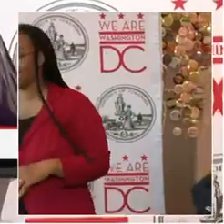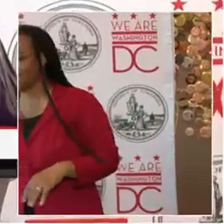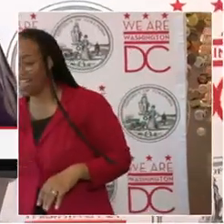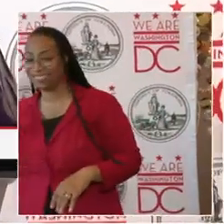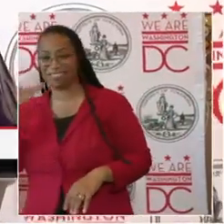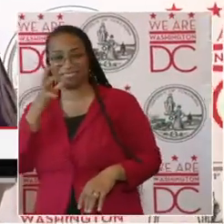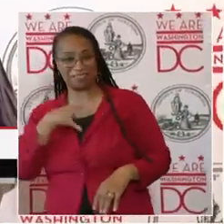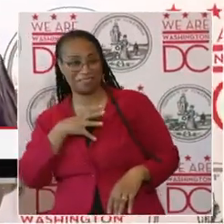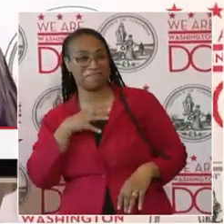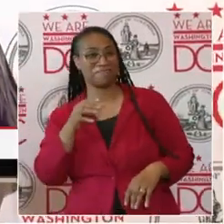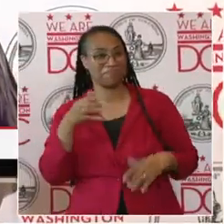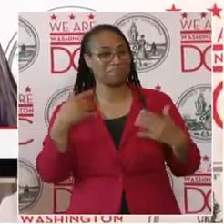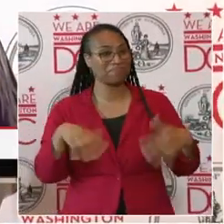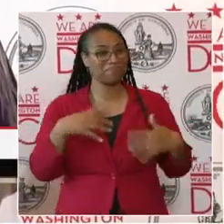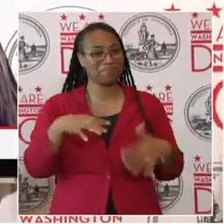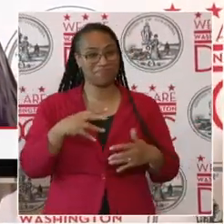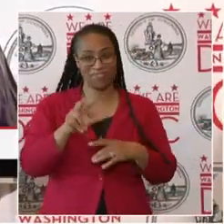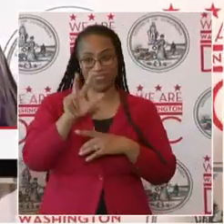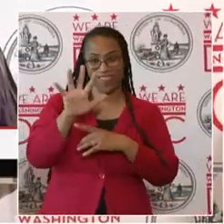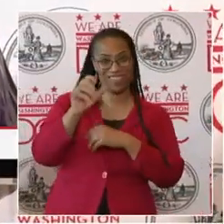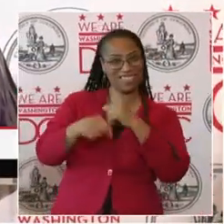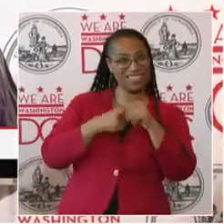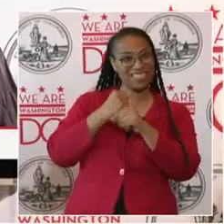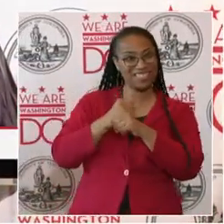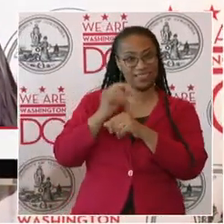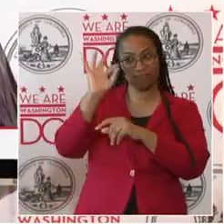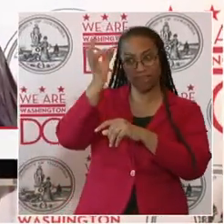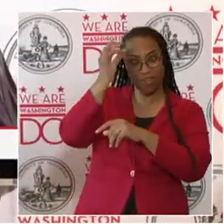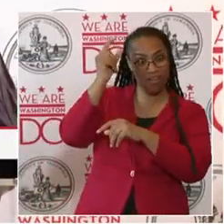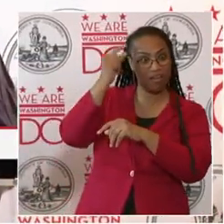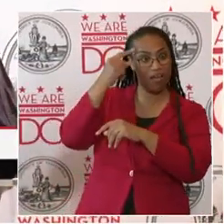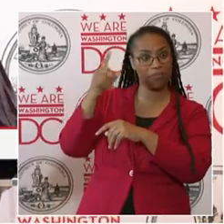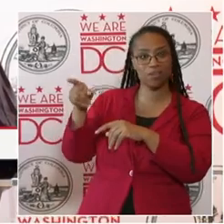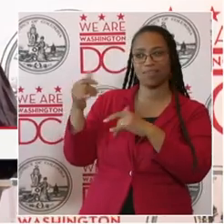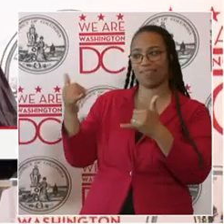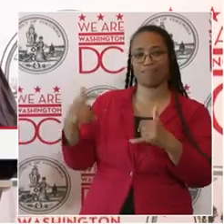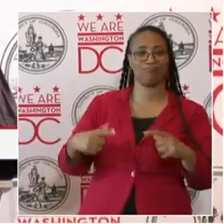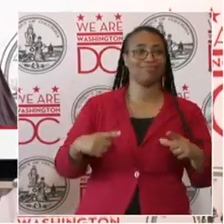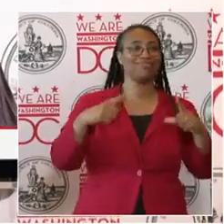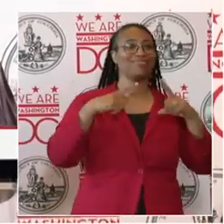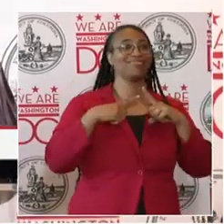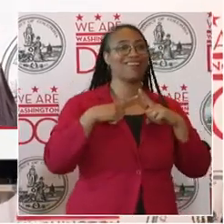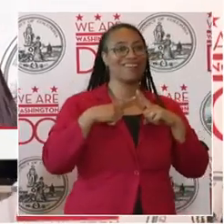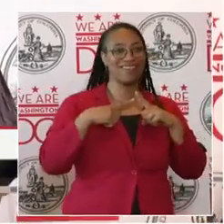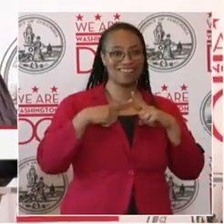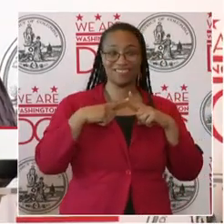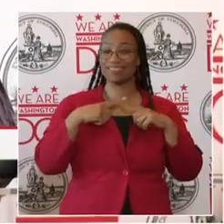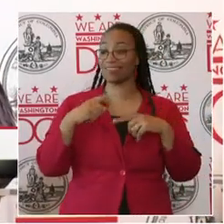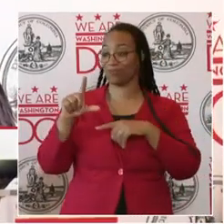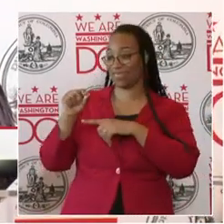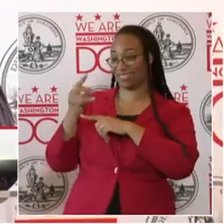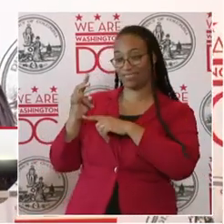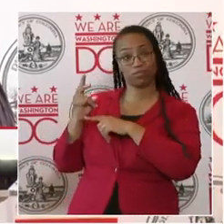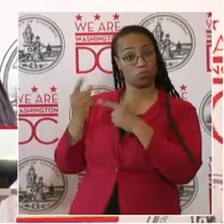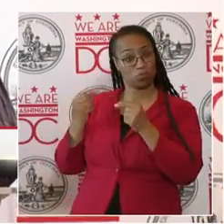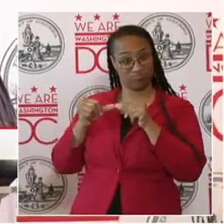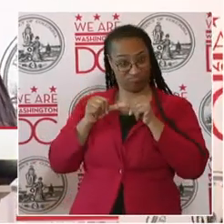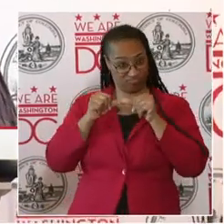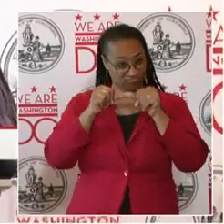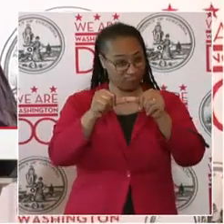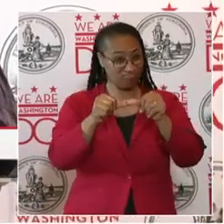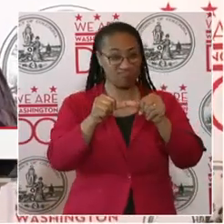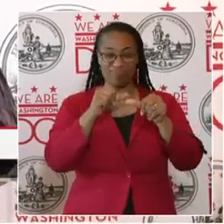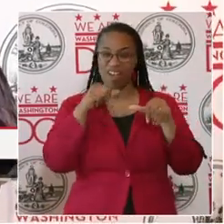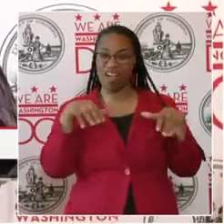service to our federal government, she has retired in December 17th and continues her passion of dancing, swimming, and volunteering